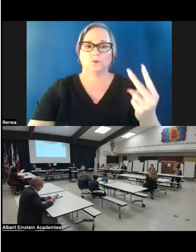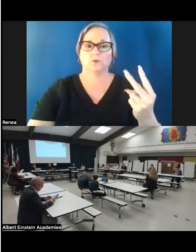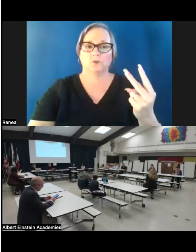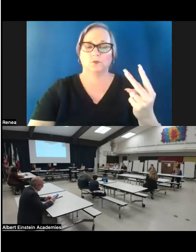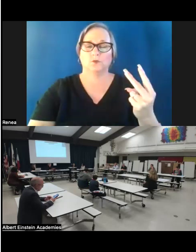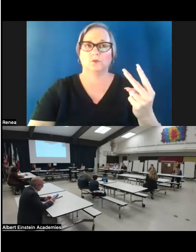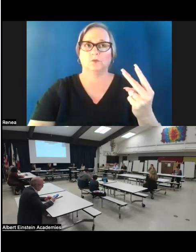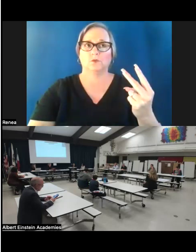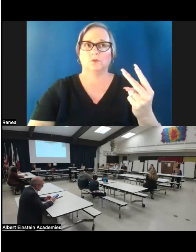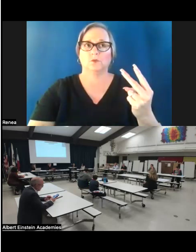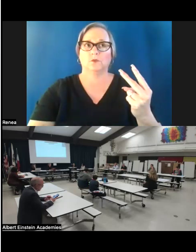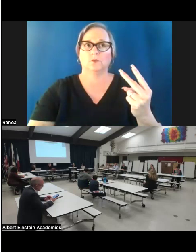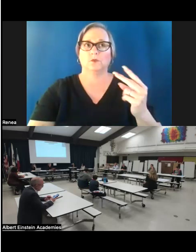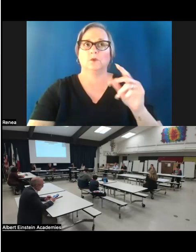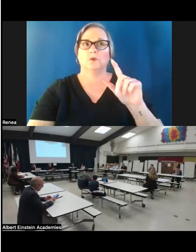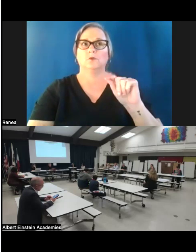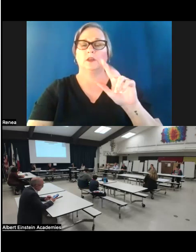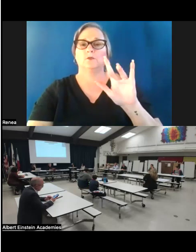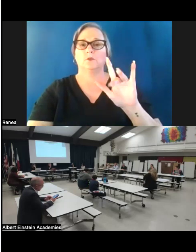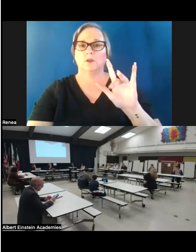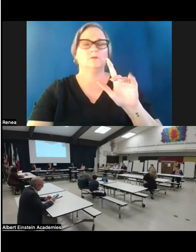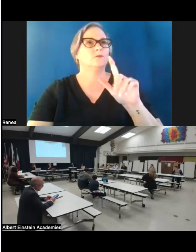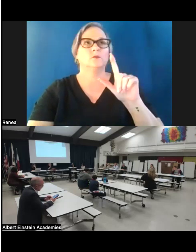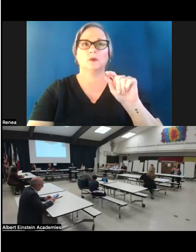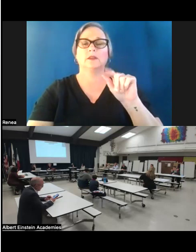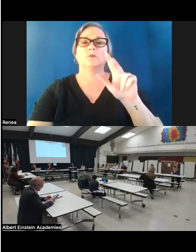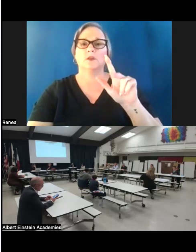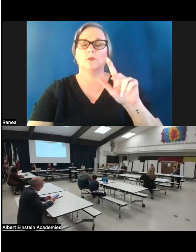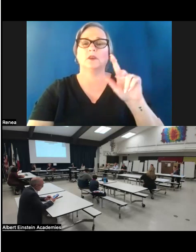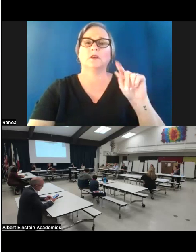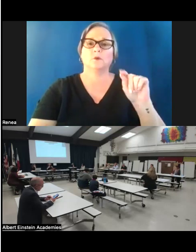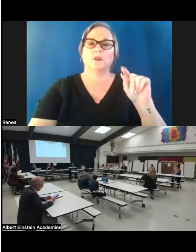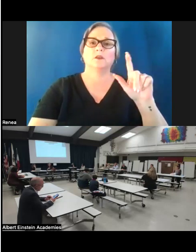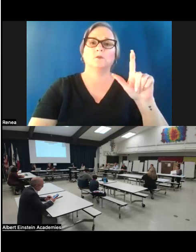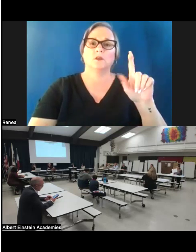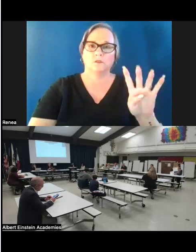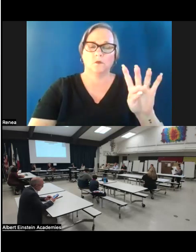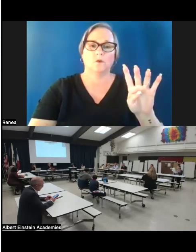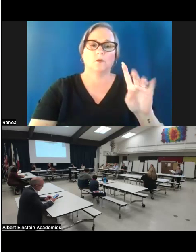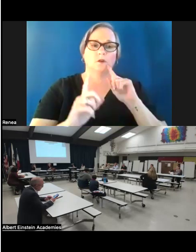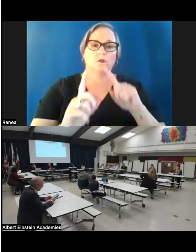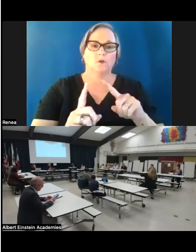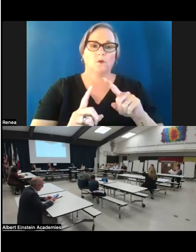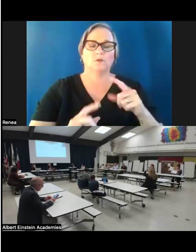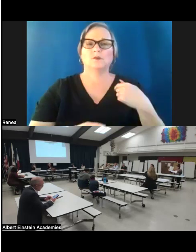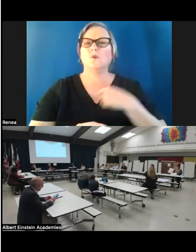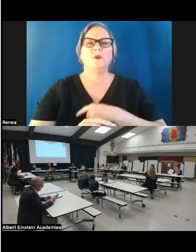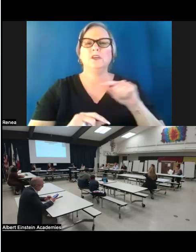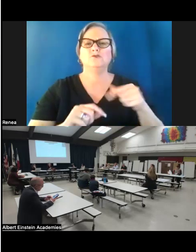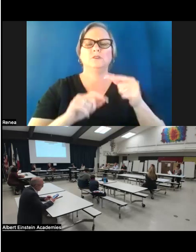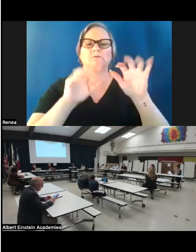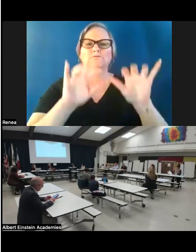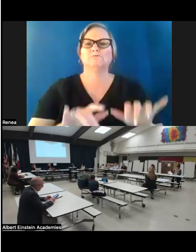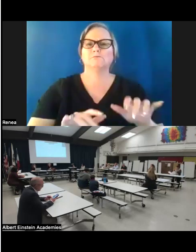2023-2024 goal LCAP. And then we just kind of did a mock-up. This is like an example of how we